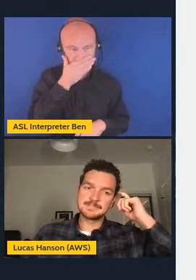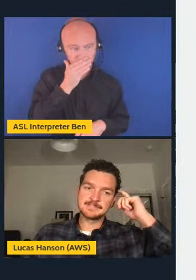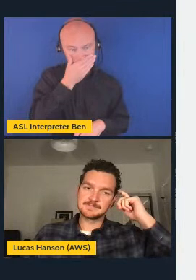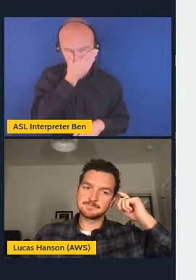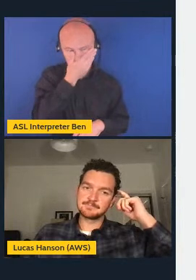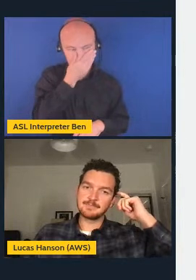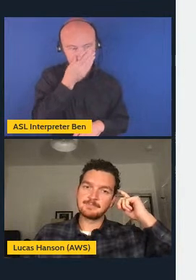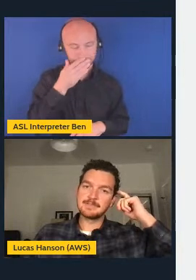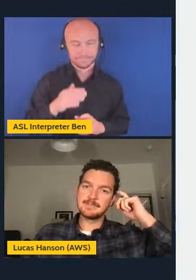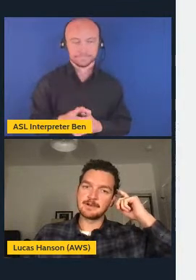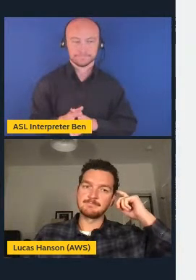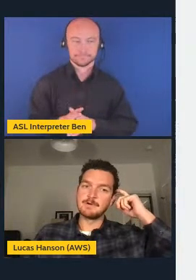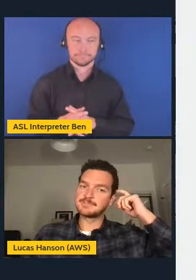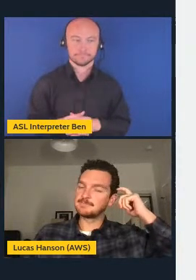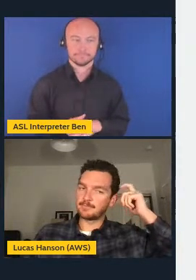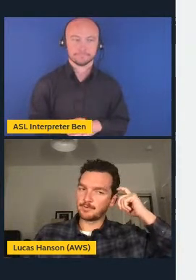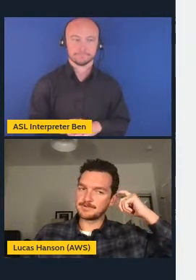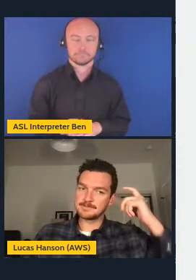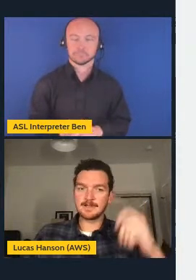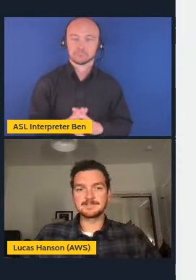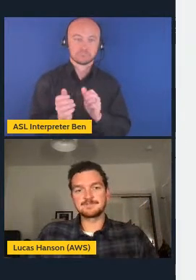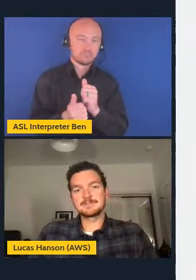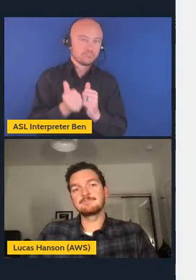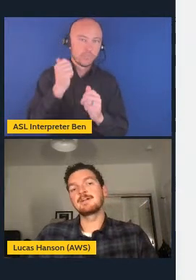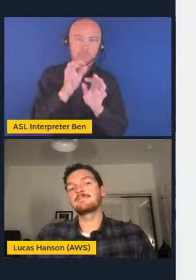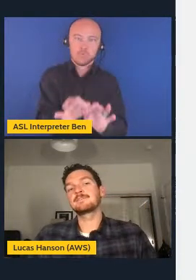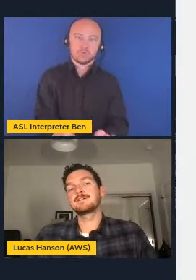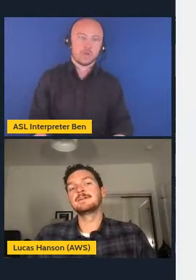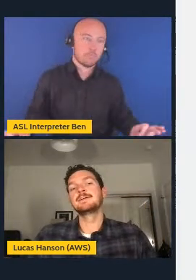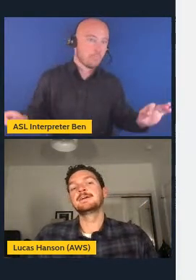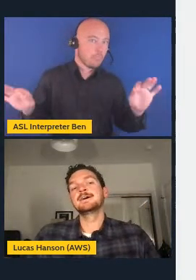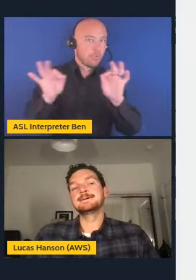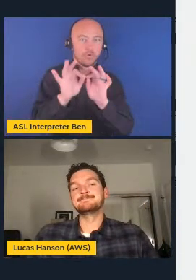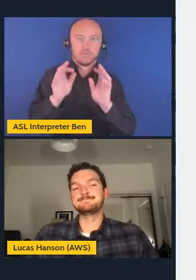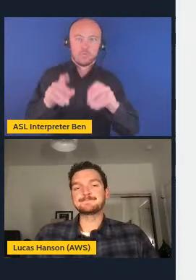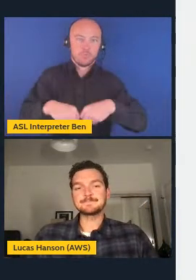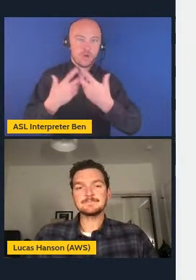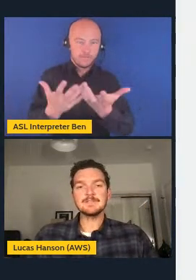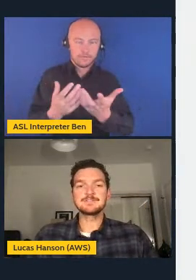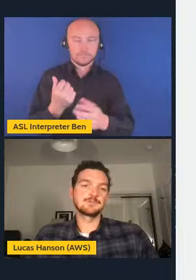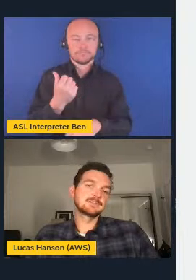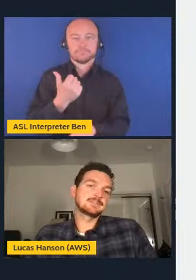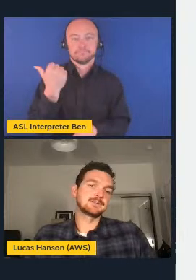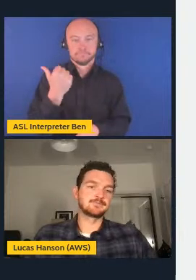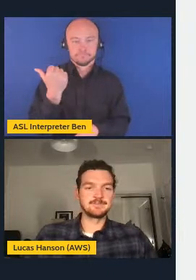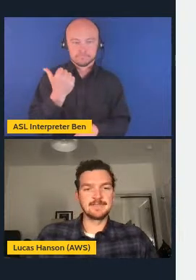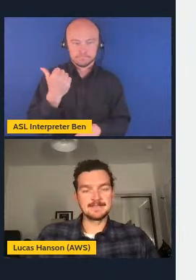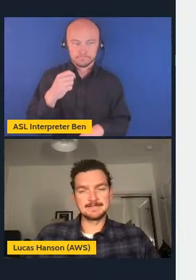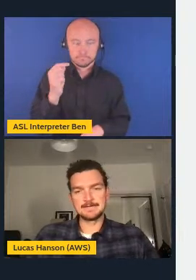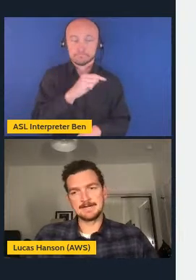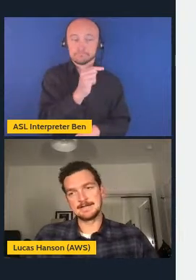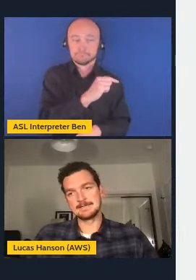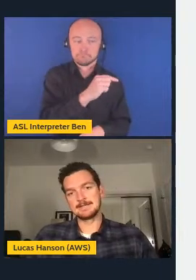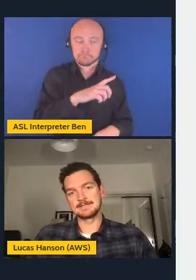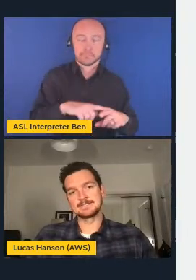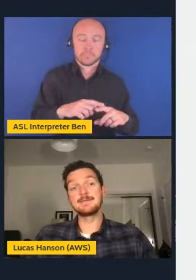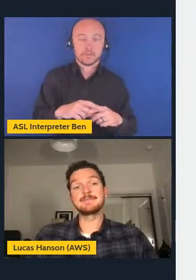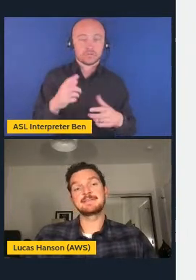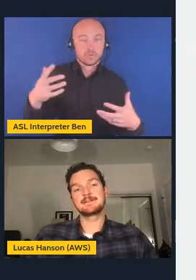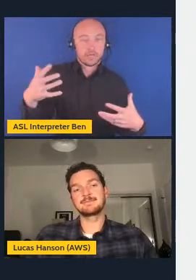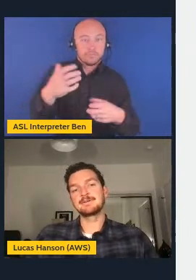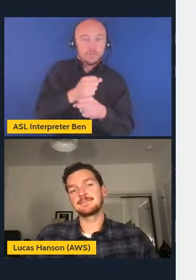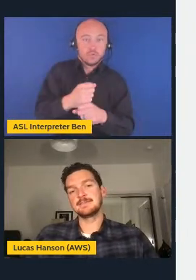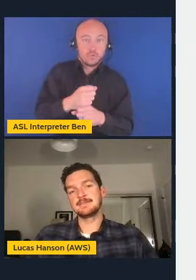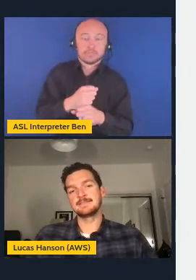So this is probably our most important construct that we offer. So this is an abbreviated